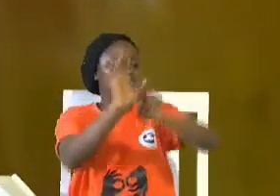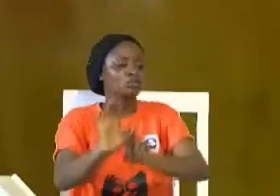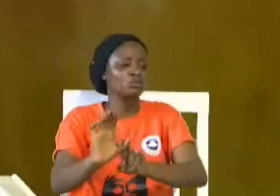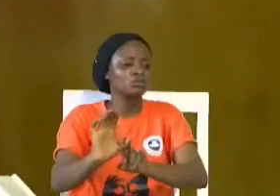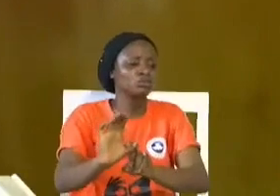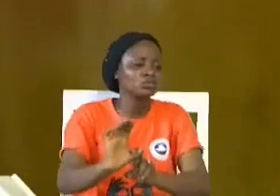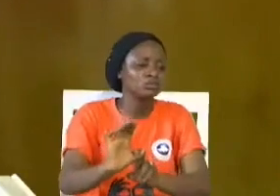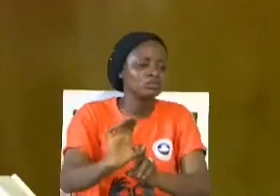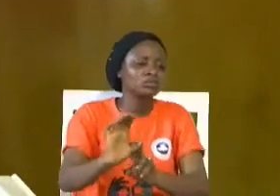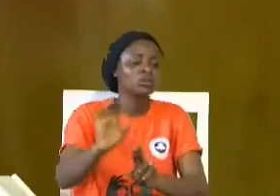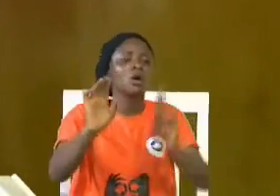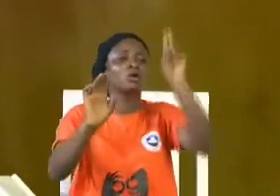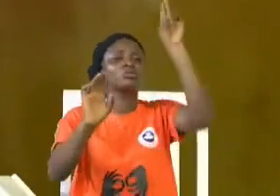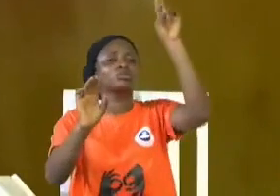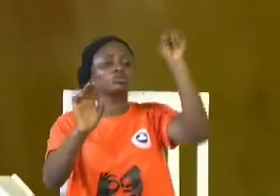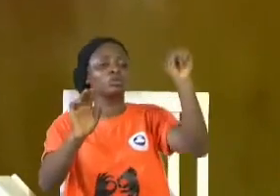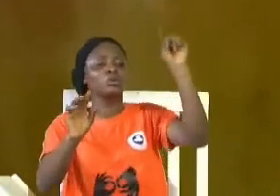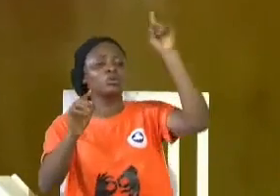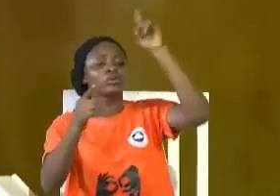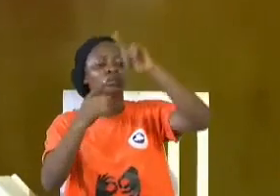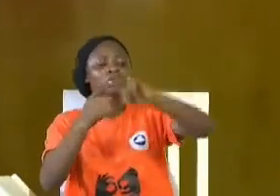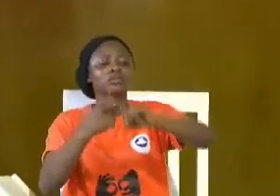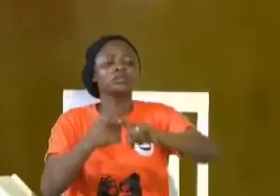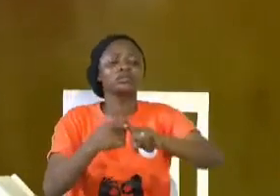up to his own.